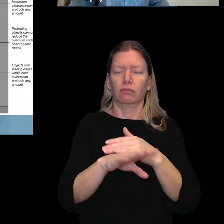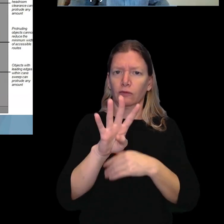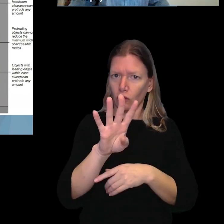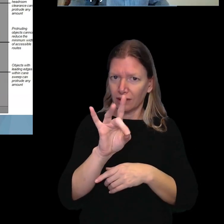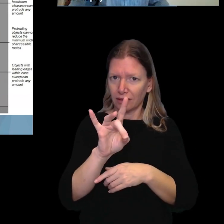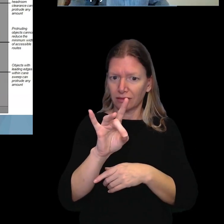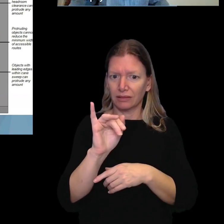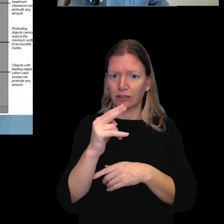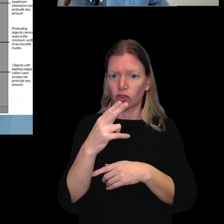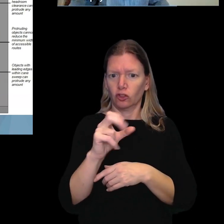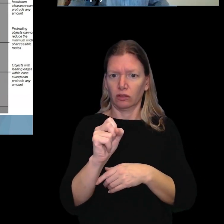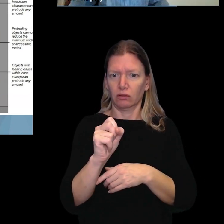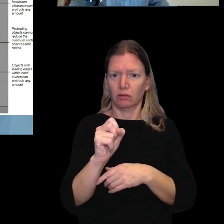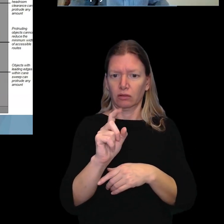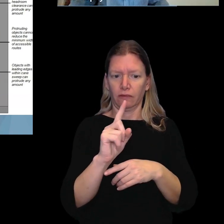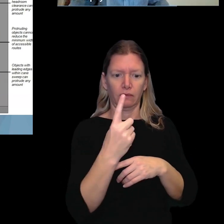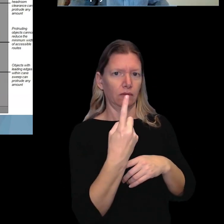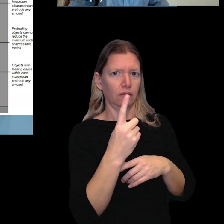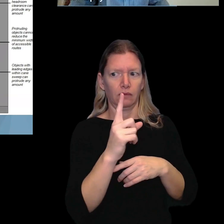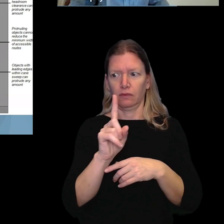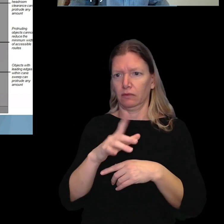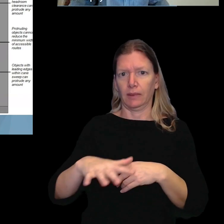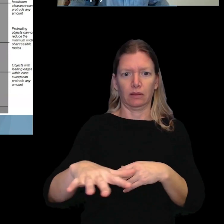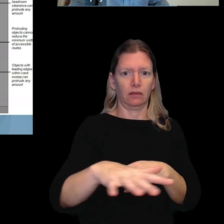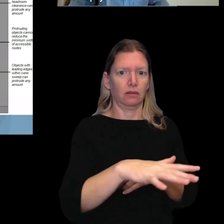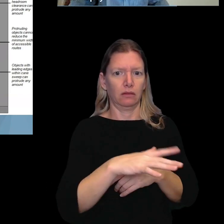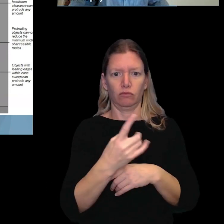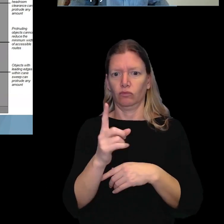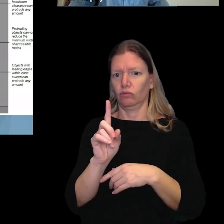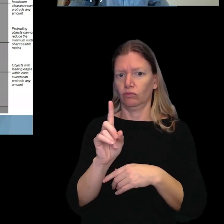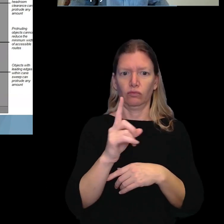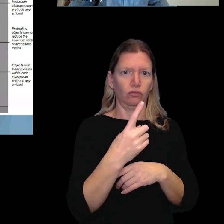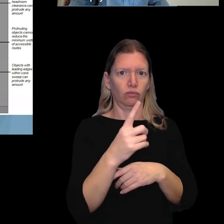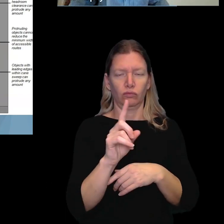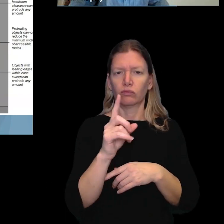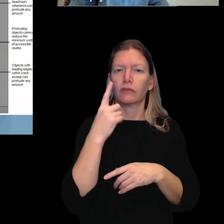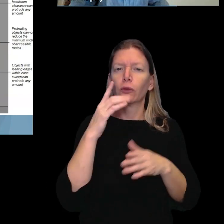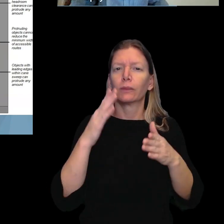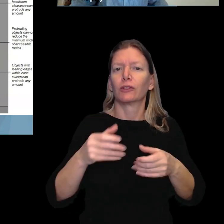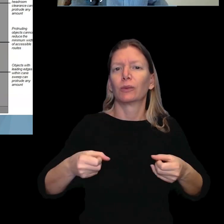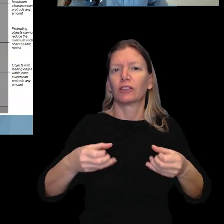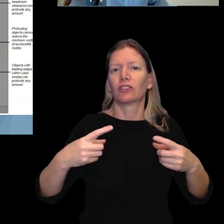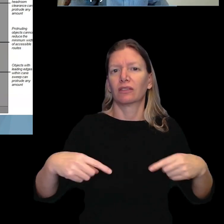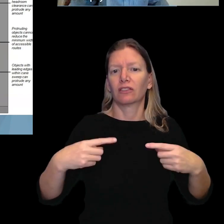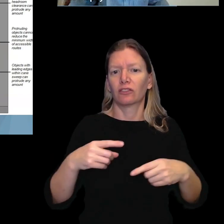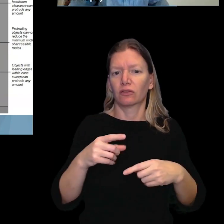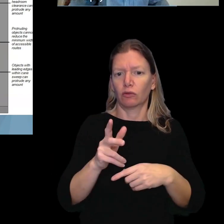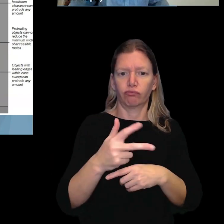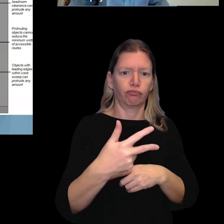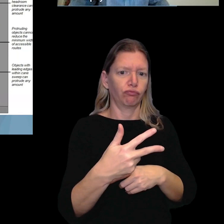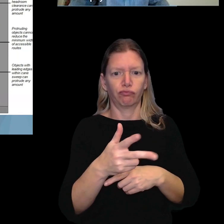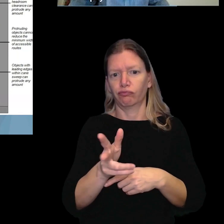route, which is at least 48 inches, which has at least 48 inches of turnaround space for a person in a